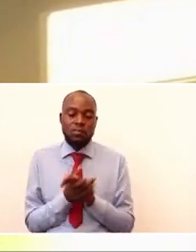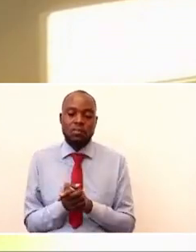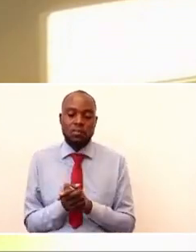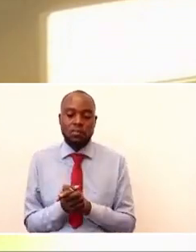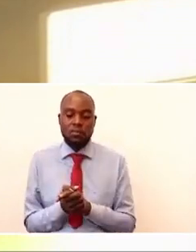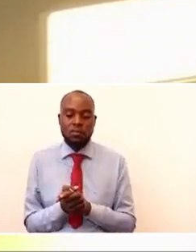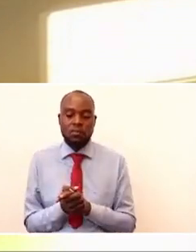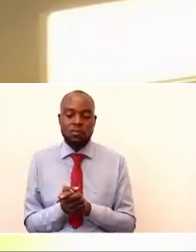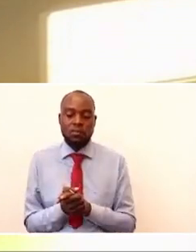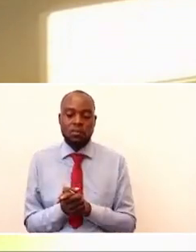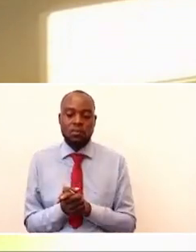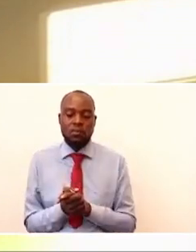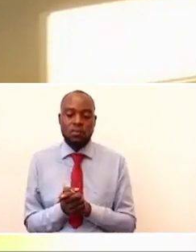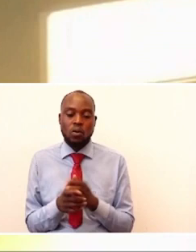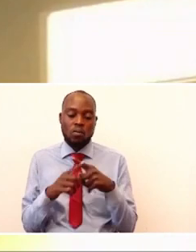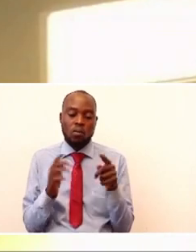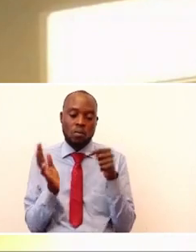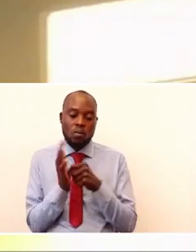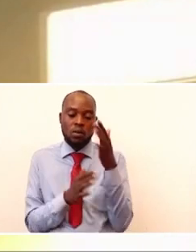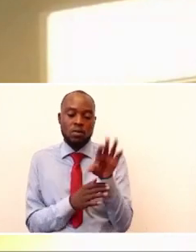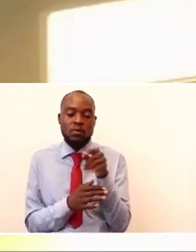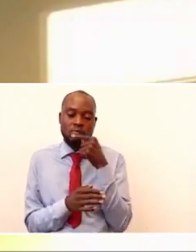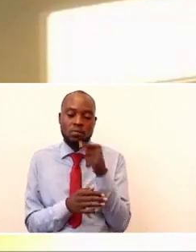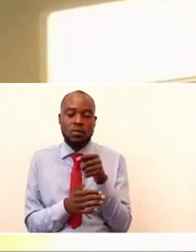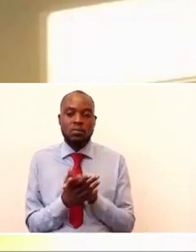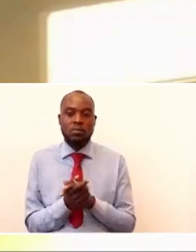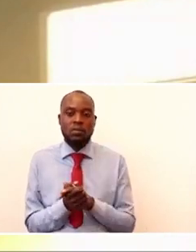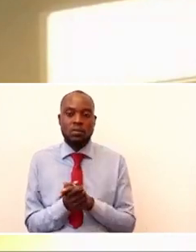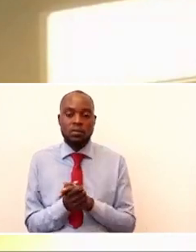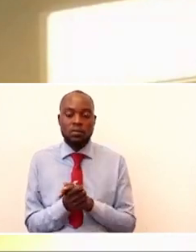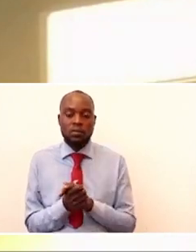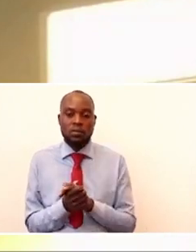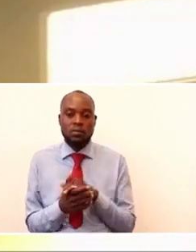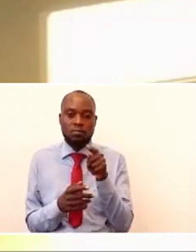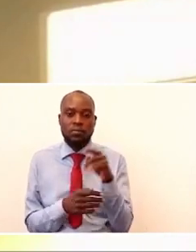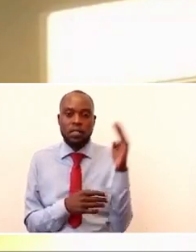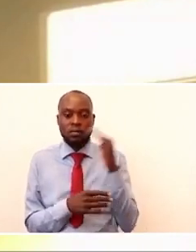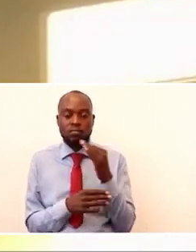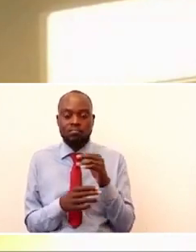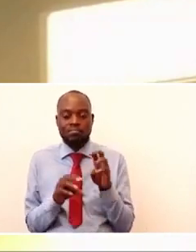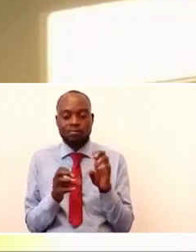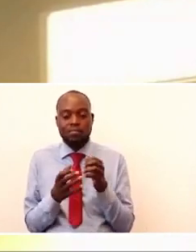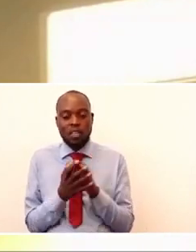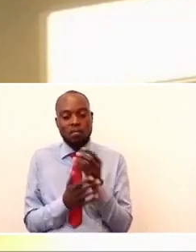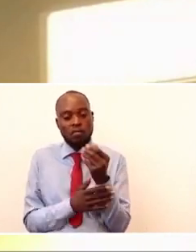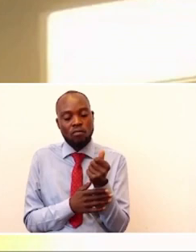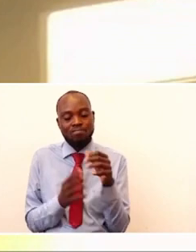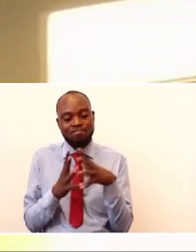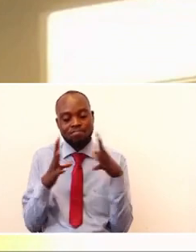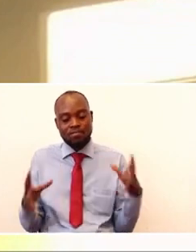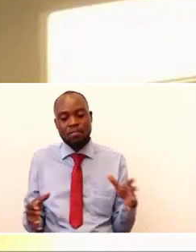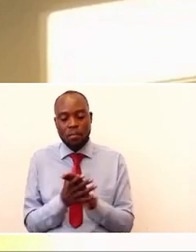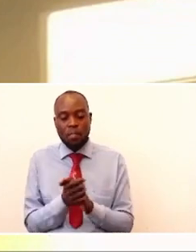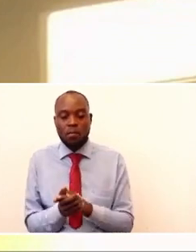And the other point is remittances. Remittances have become already one of the largest financing tools for most